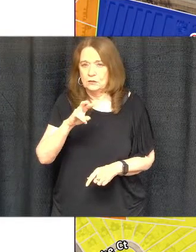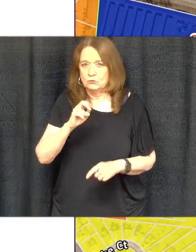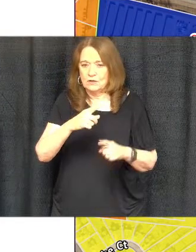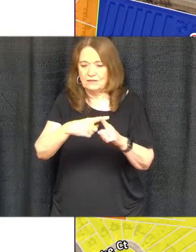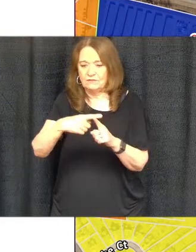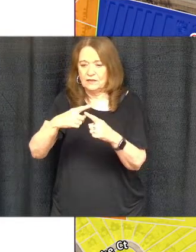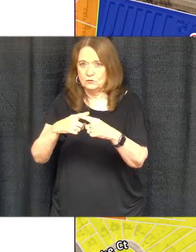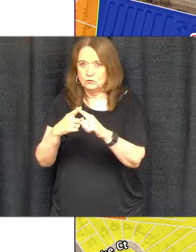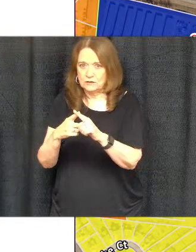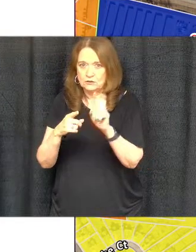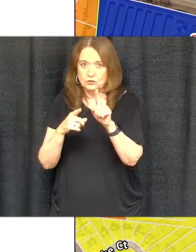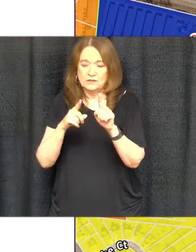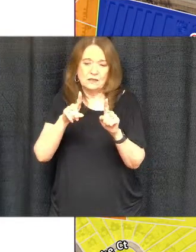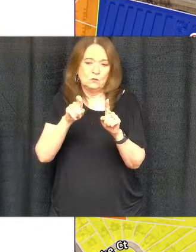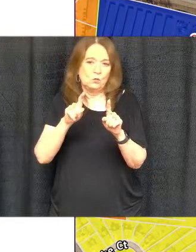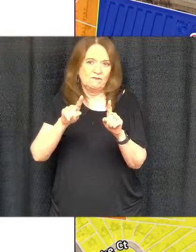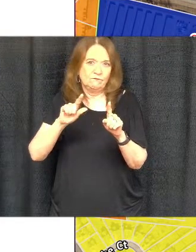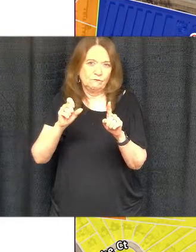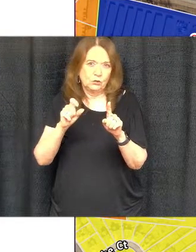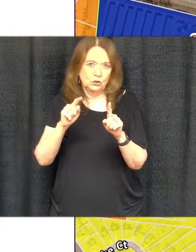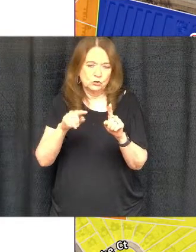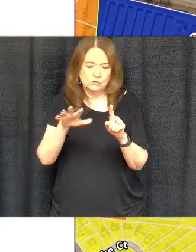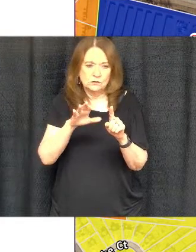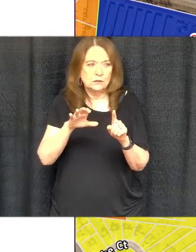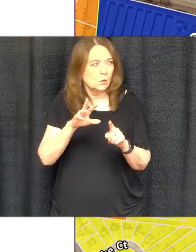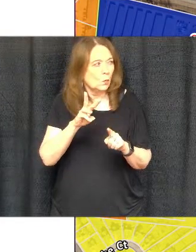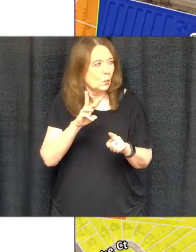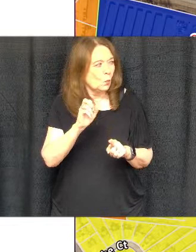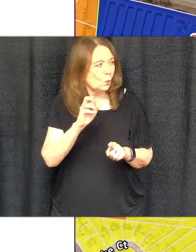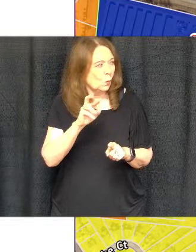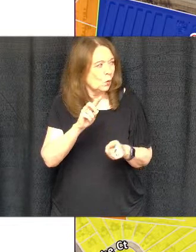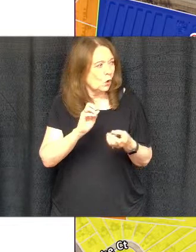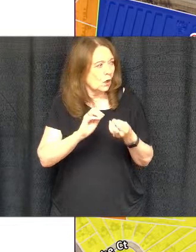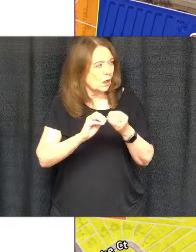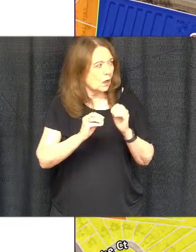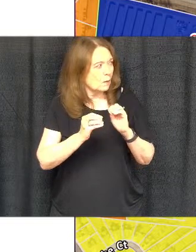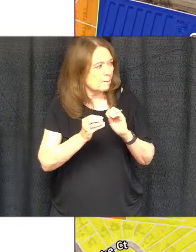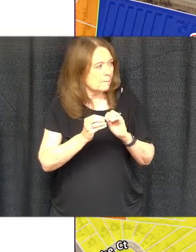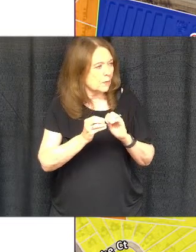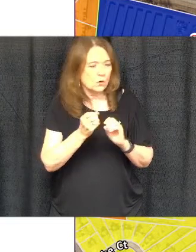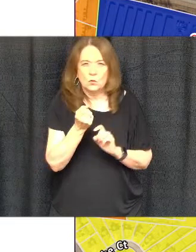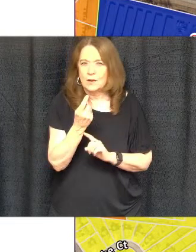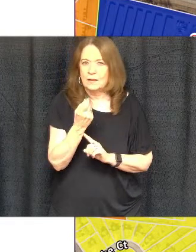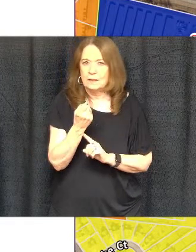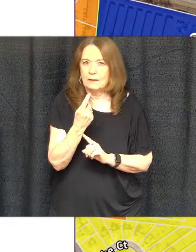of the 101st. This is in City Council Ward number, it says 11.